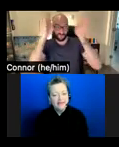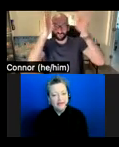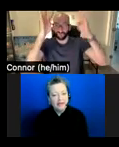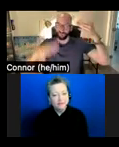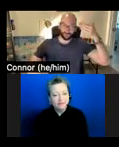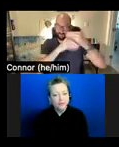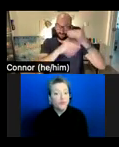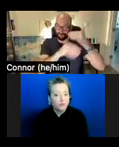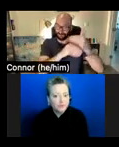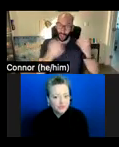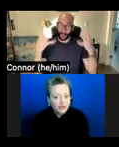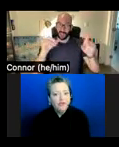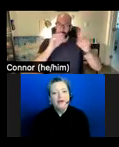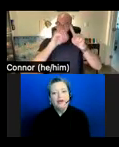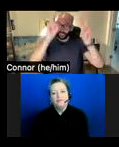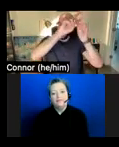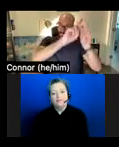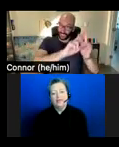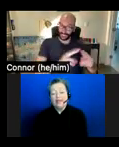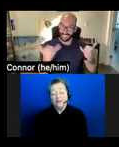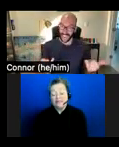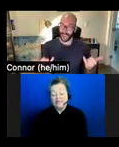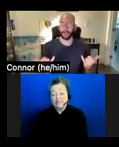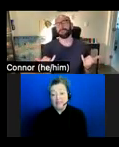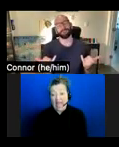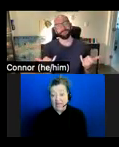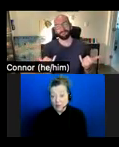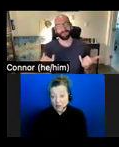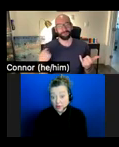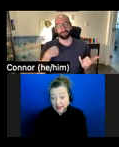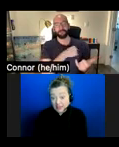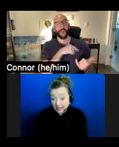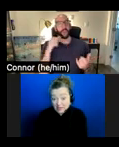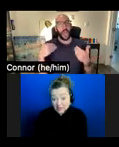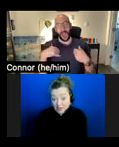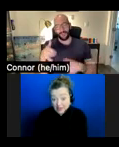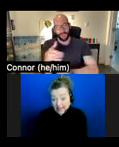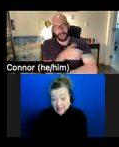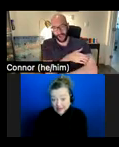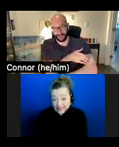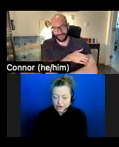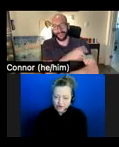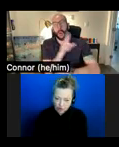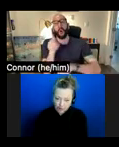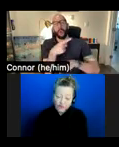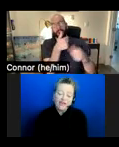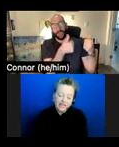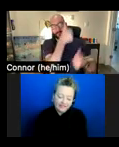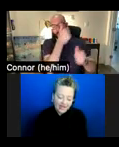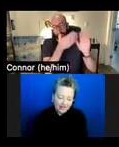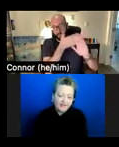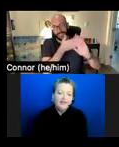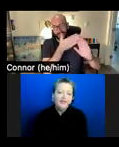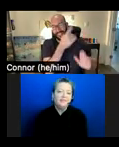categorized rooms. Now, does this mean anyone can create channels once you're in that space? No, you actually